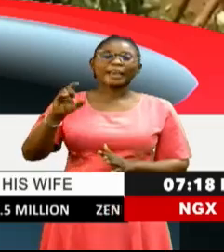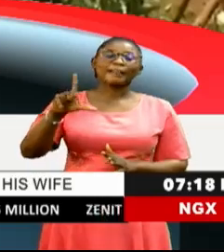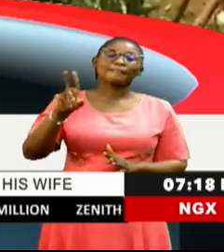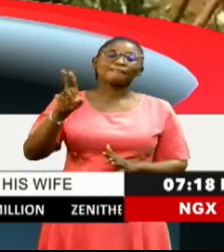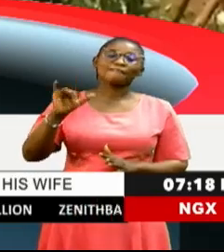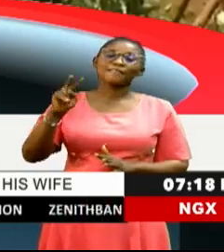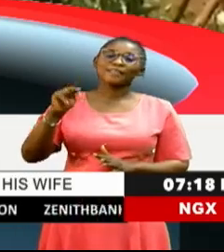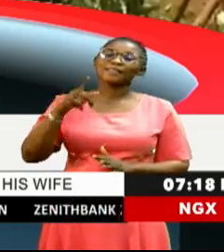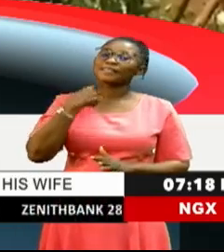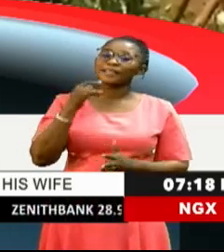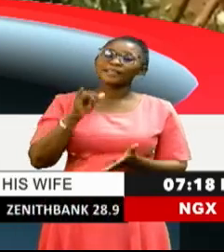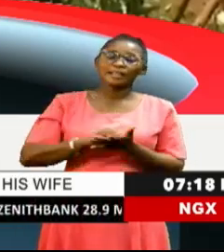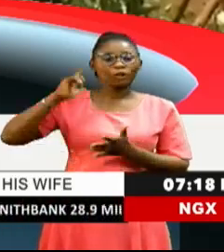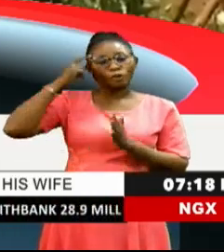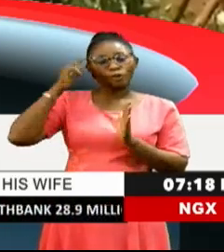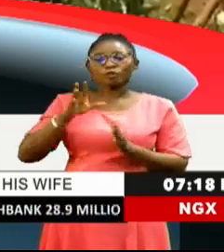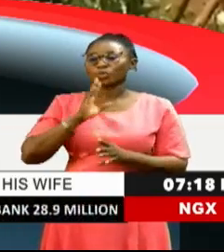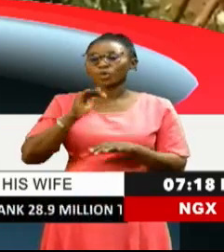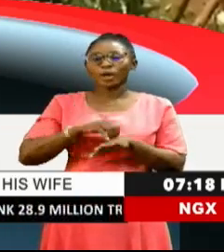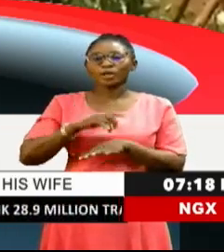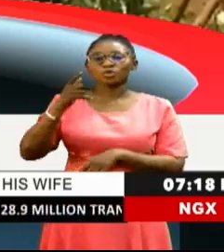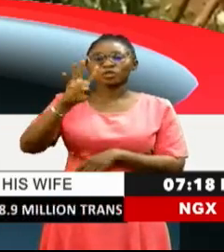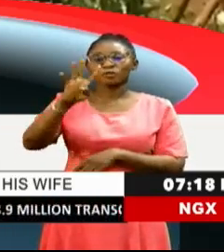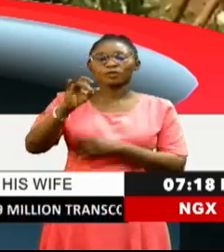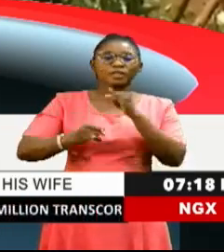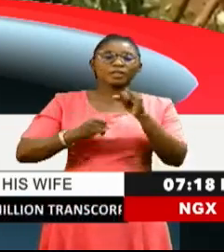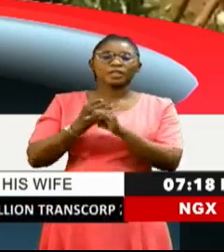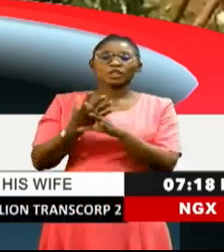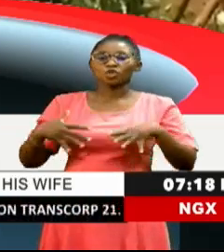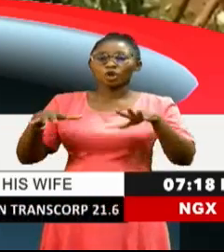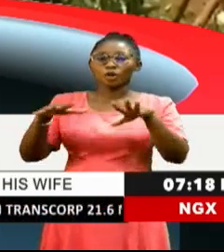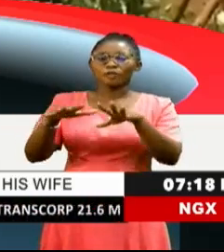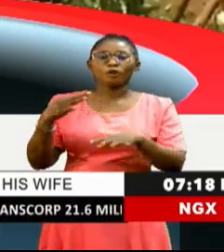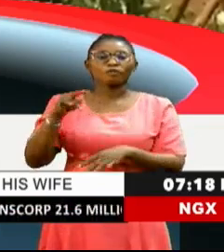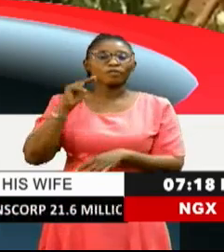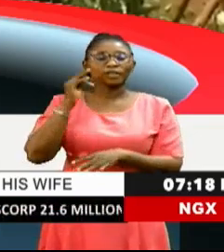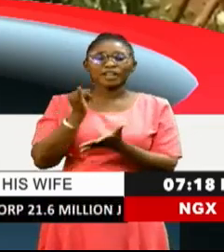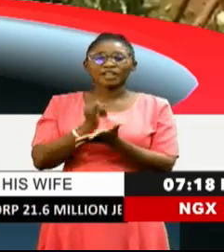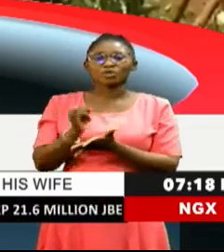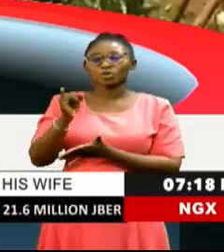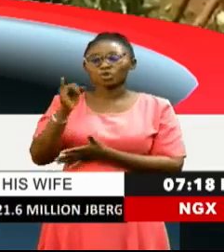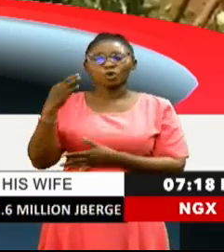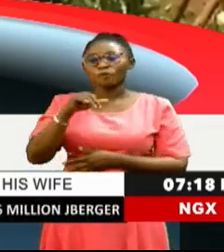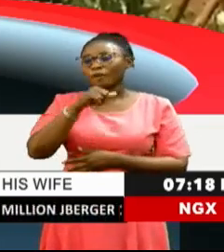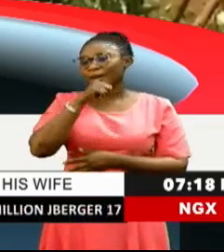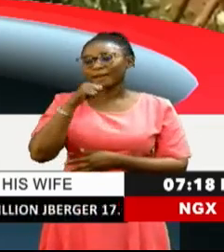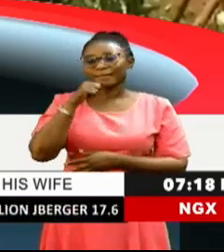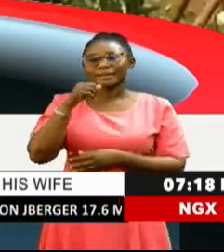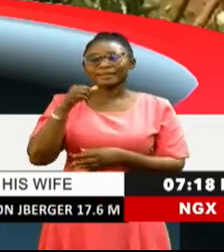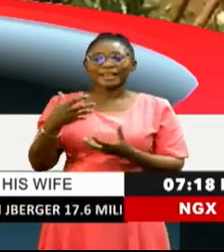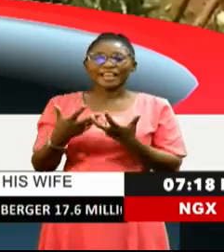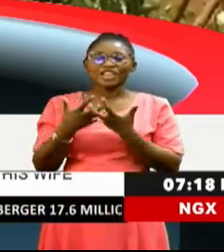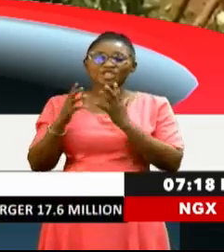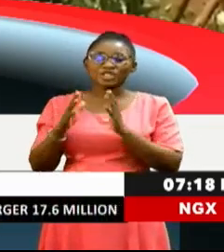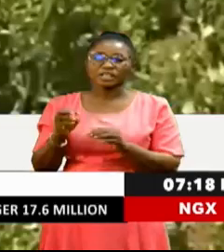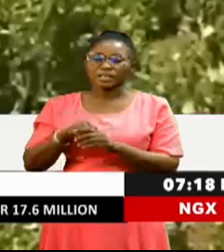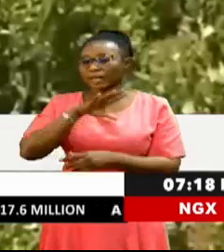the governor spoke at the 24th International Conference of the Nigerian Institution of Agricultural Engineers in